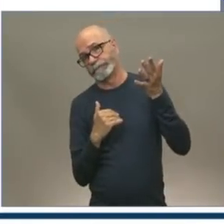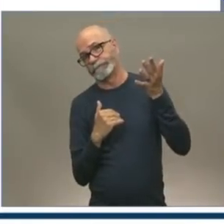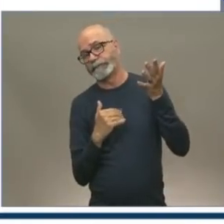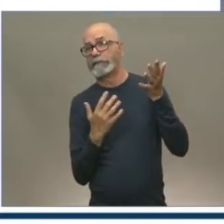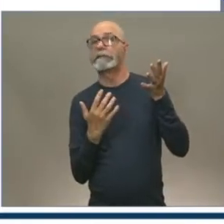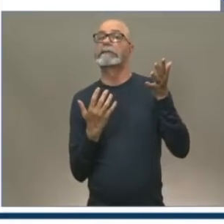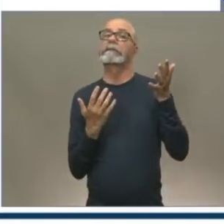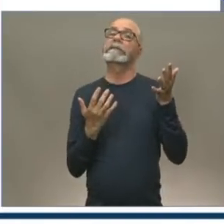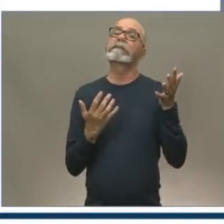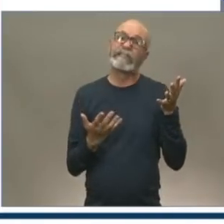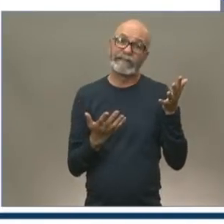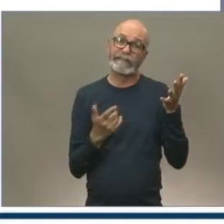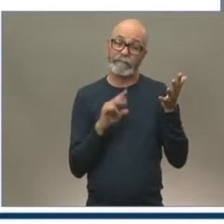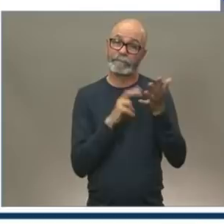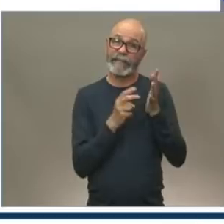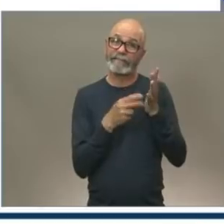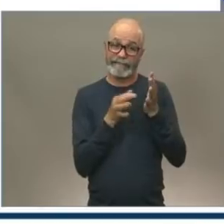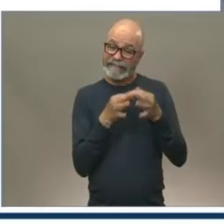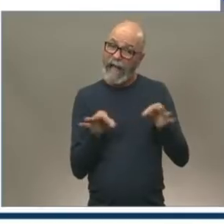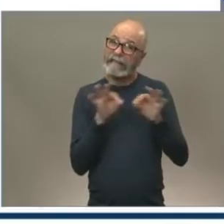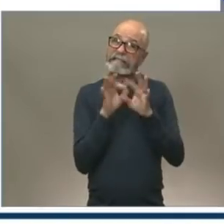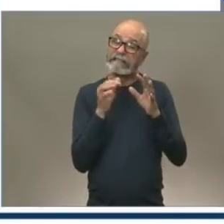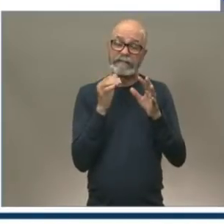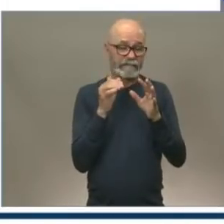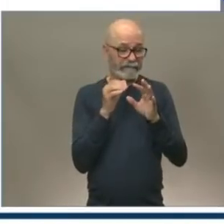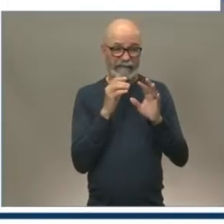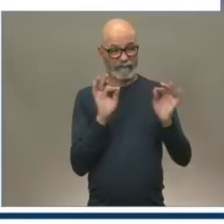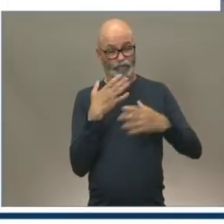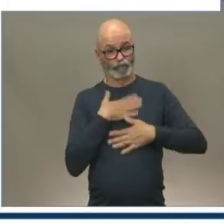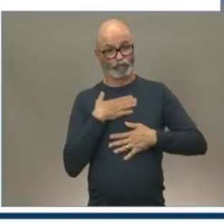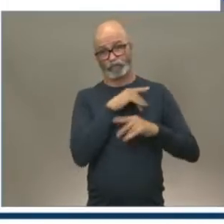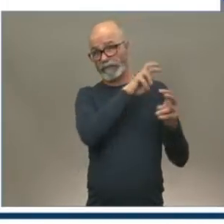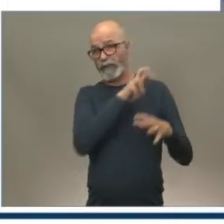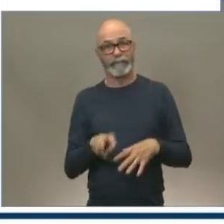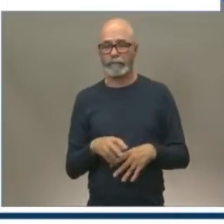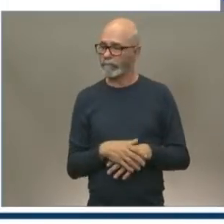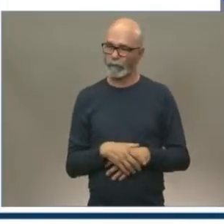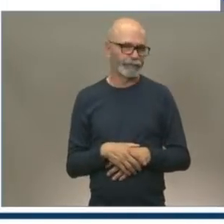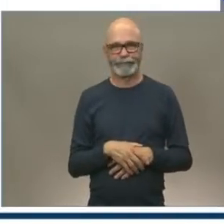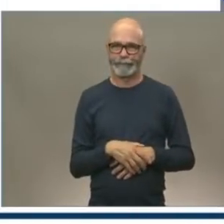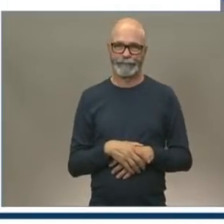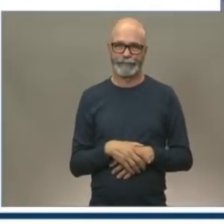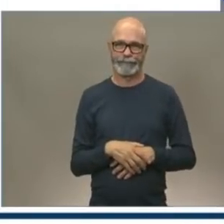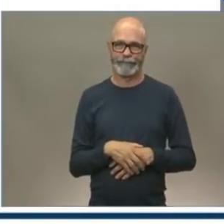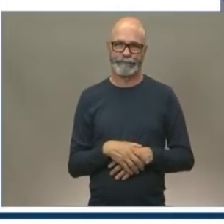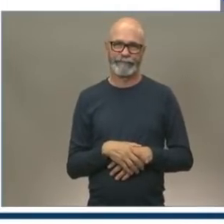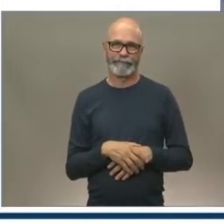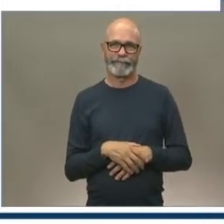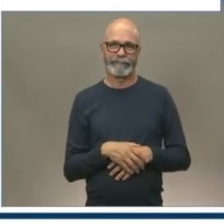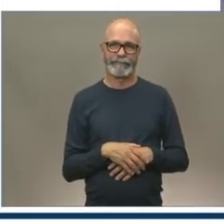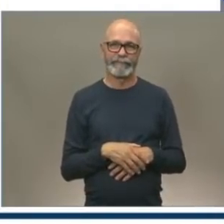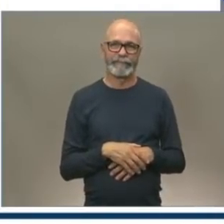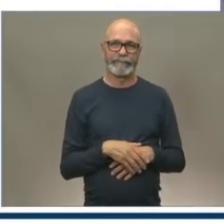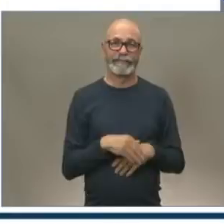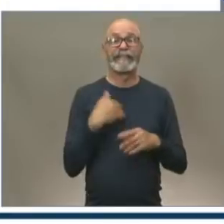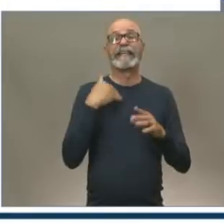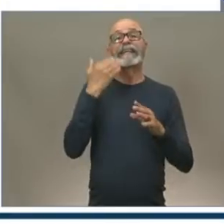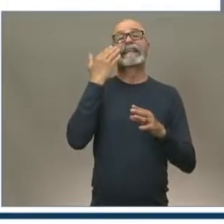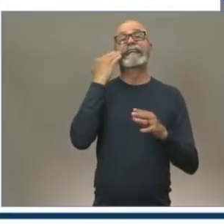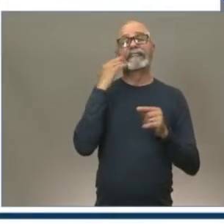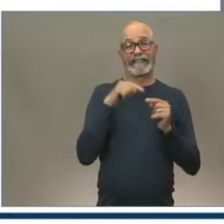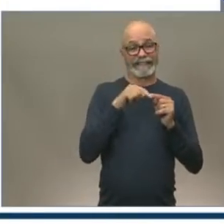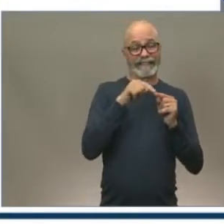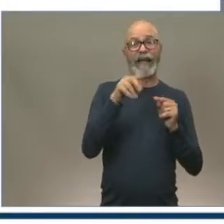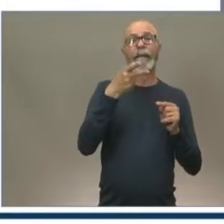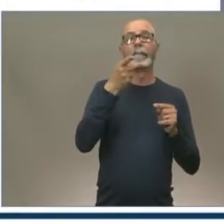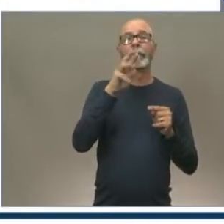travel into the province. That's the right decision. I just had a brief call with my colleagues in our neighboring provinces. We'll continue to